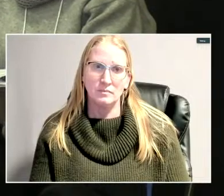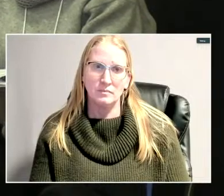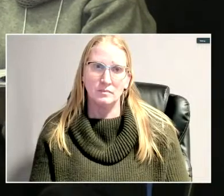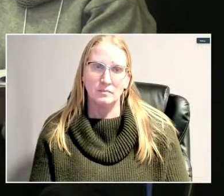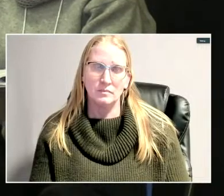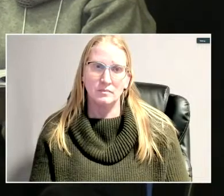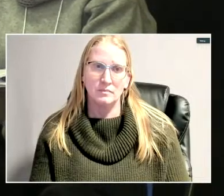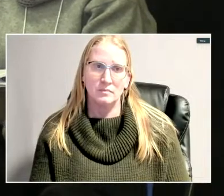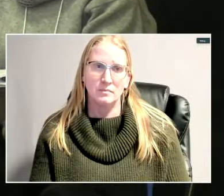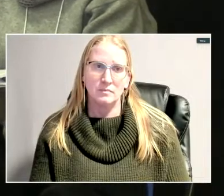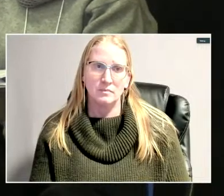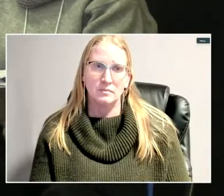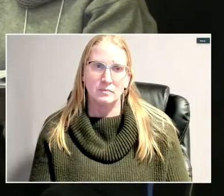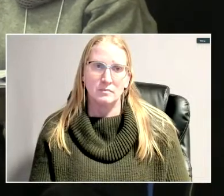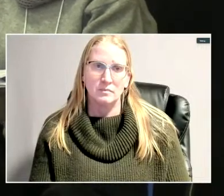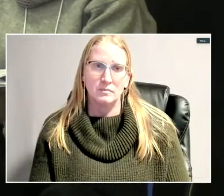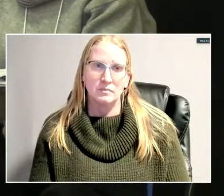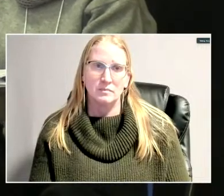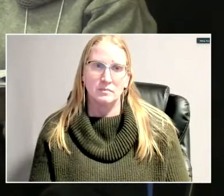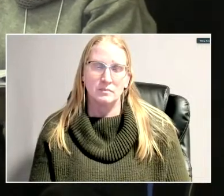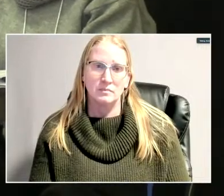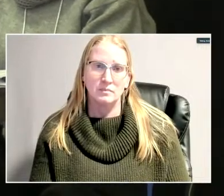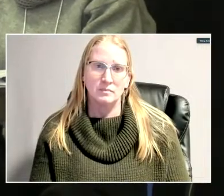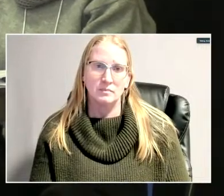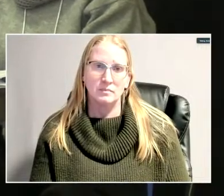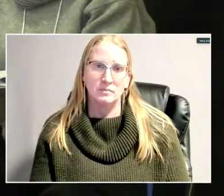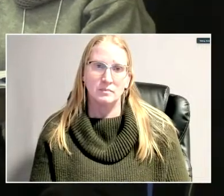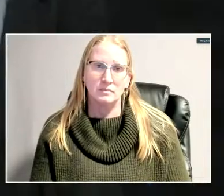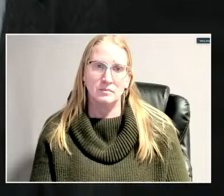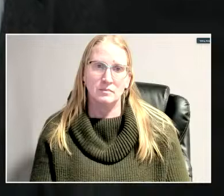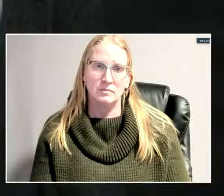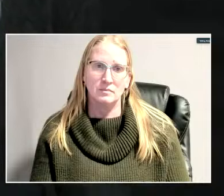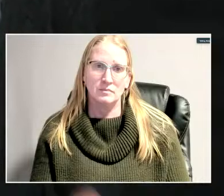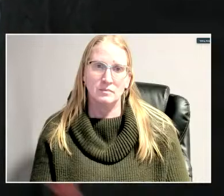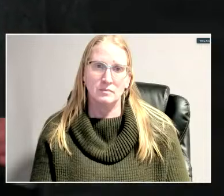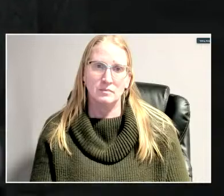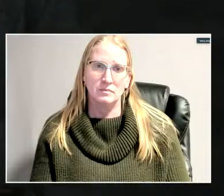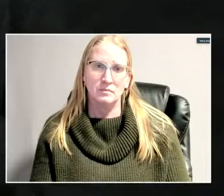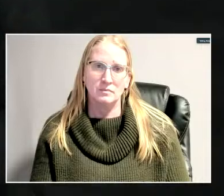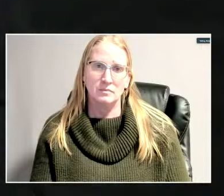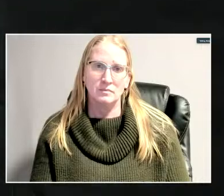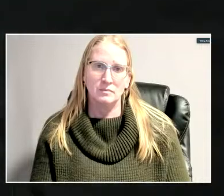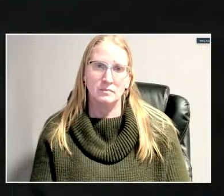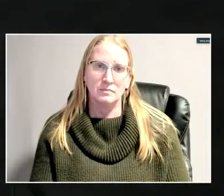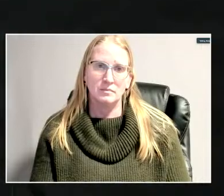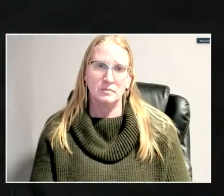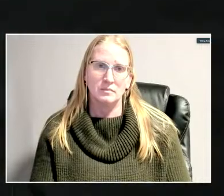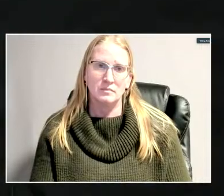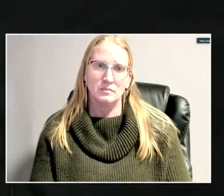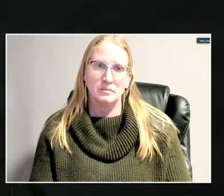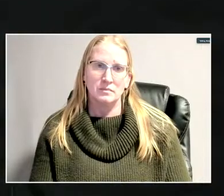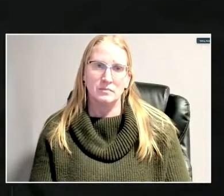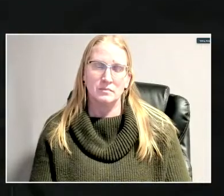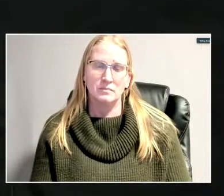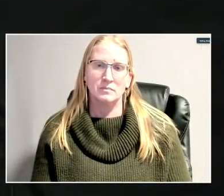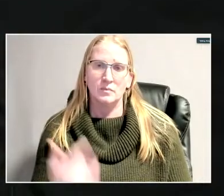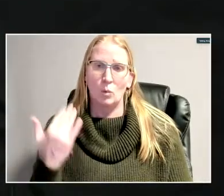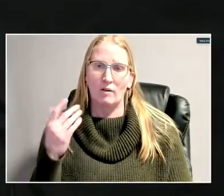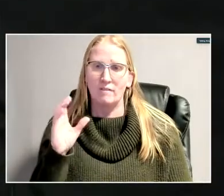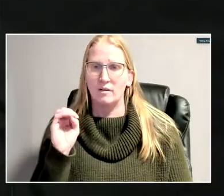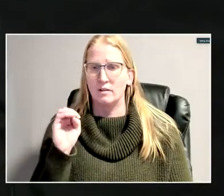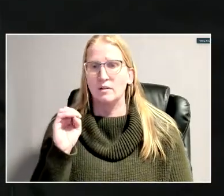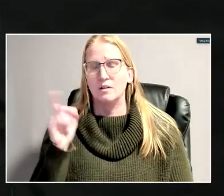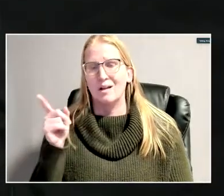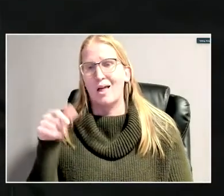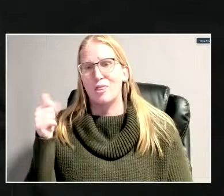than M Carville Miss turbo has the floor so unless this is a privileged motion yes